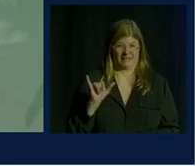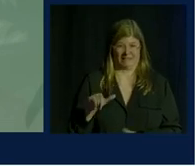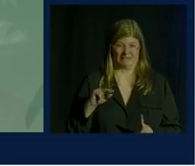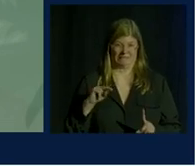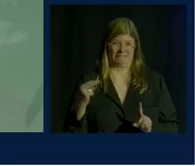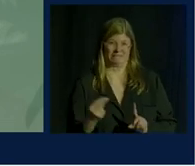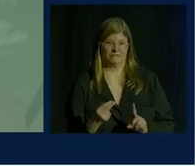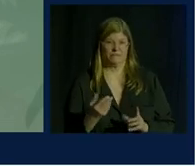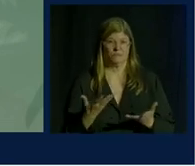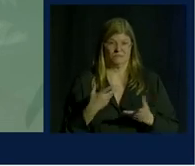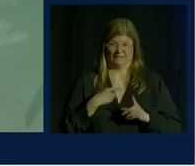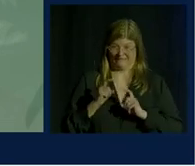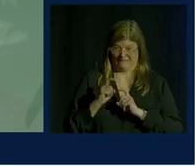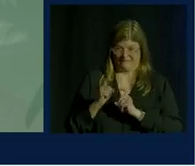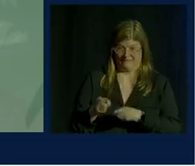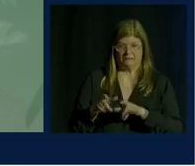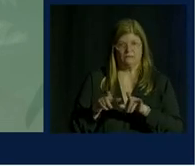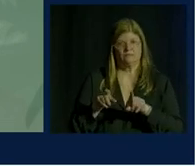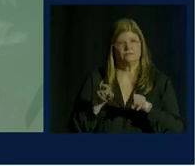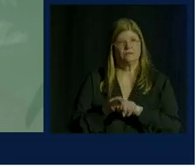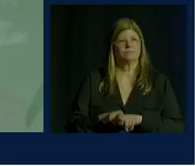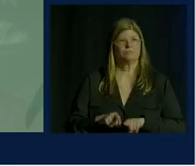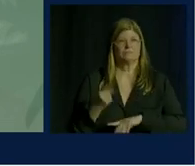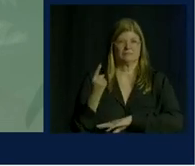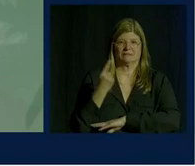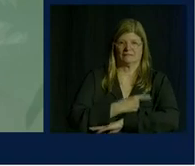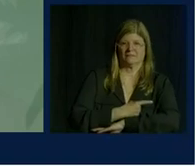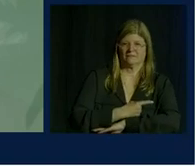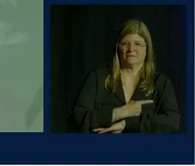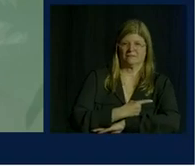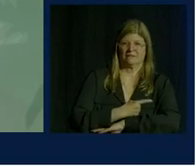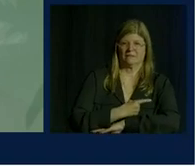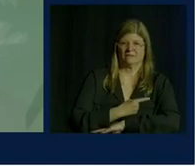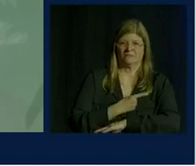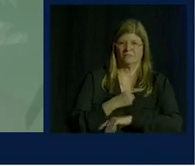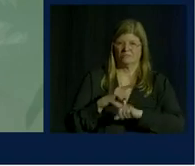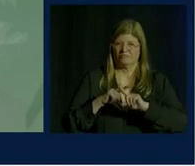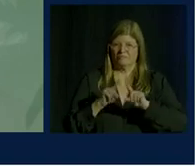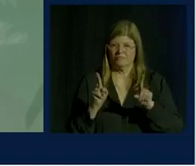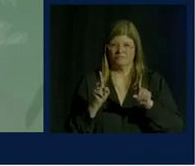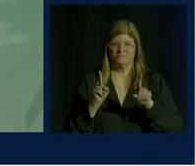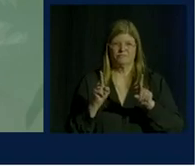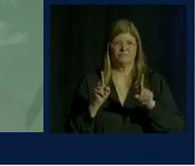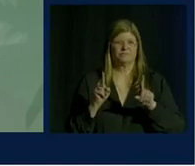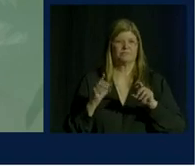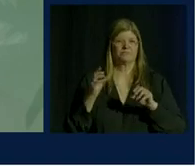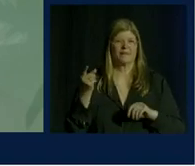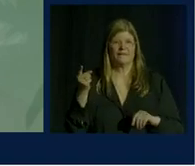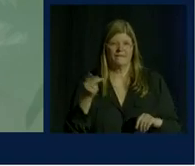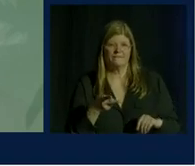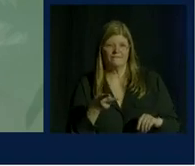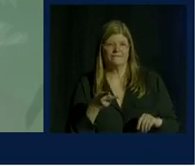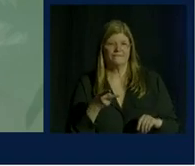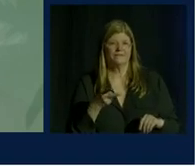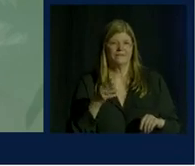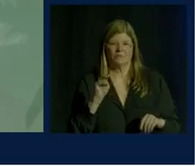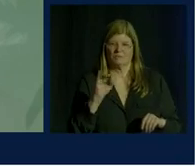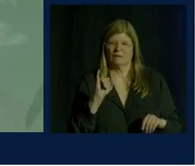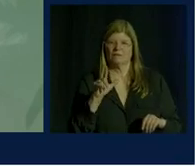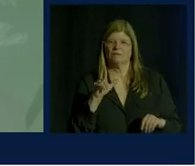same day, but we have no half-mile radius for any other retailers because unlike food, we don't have